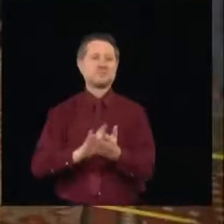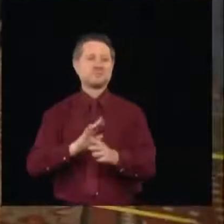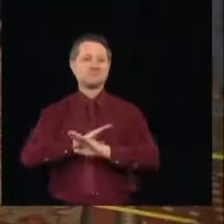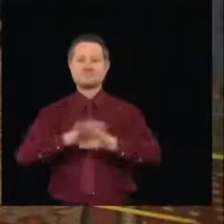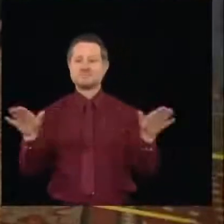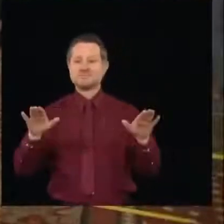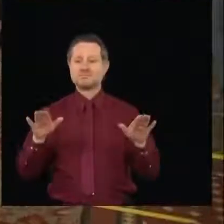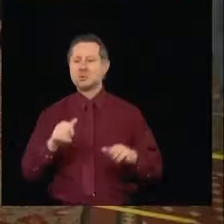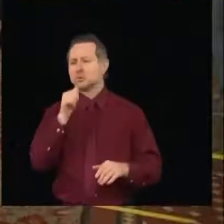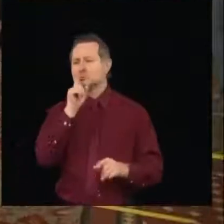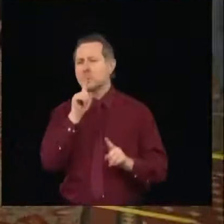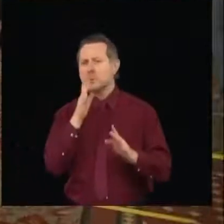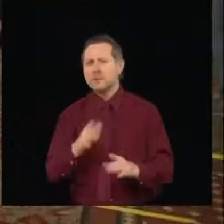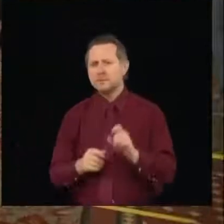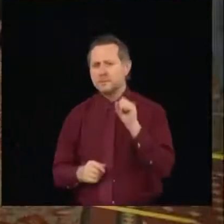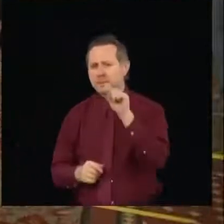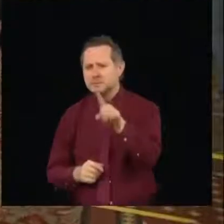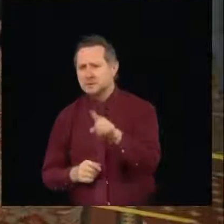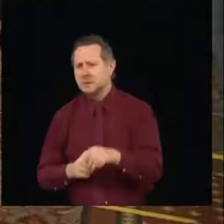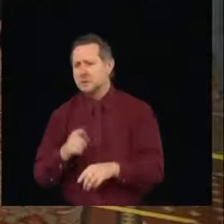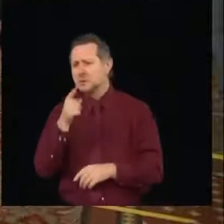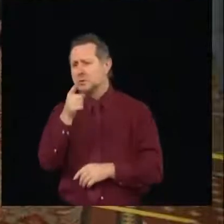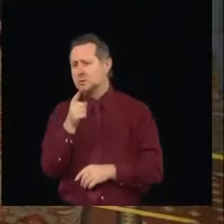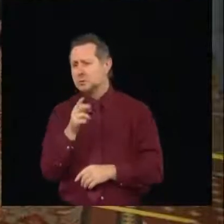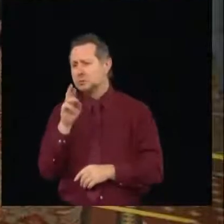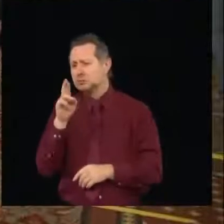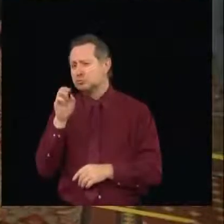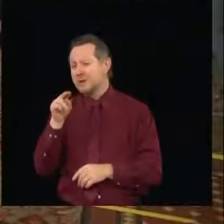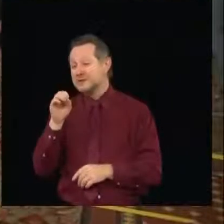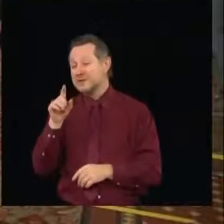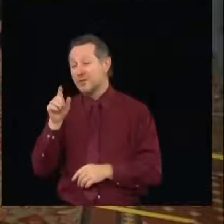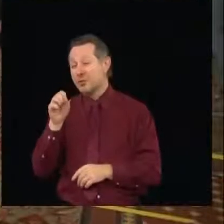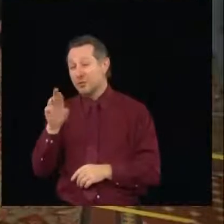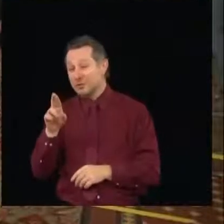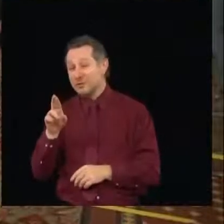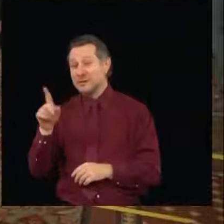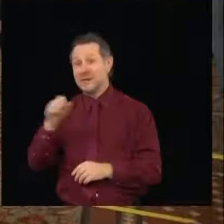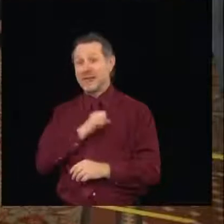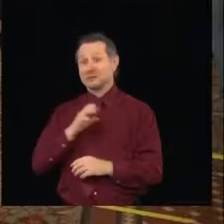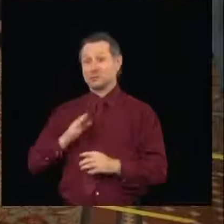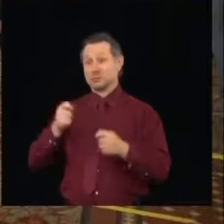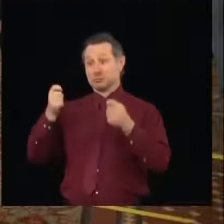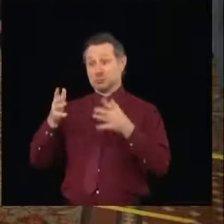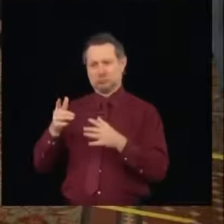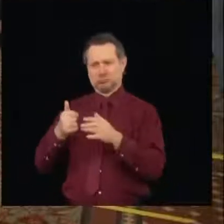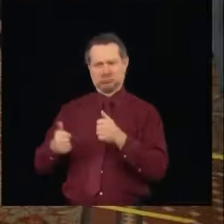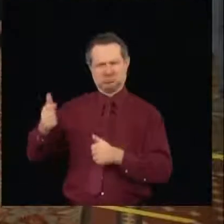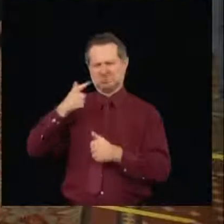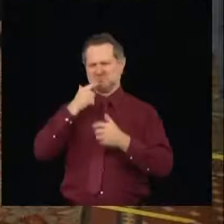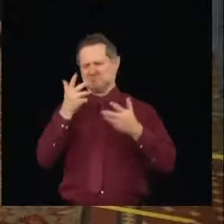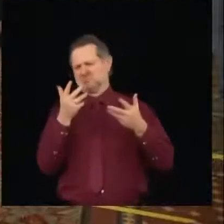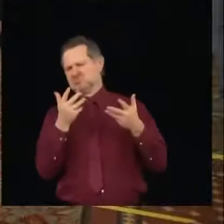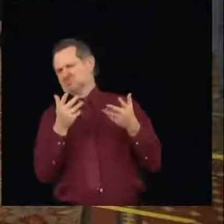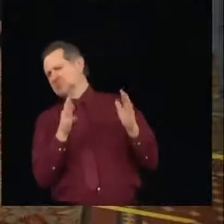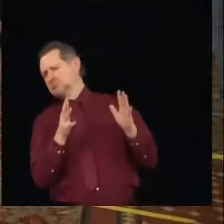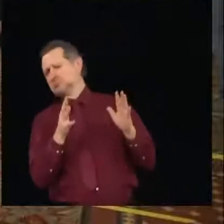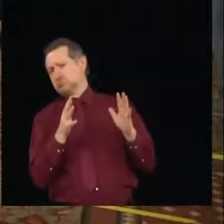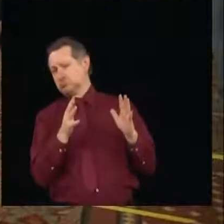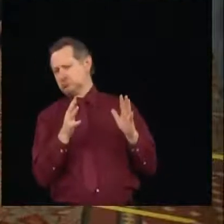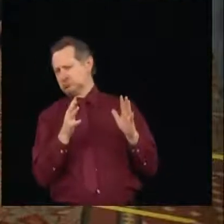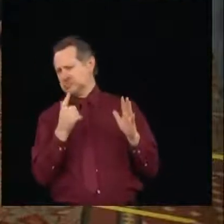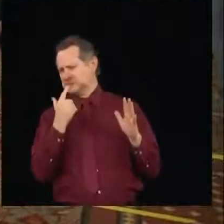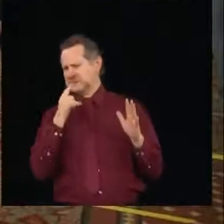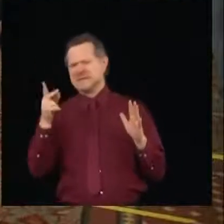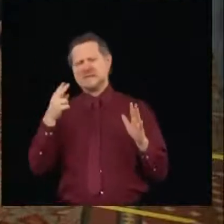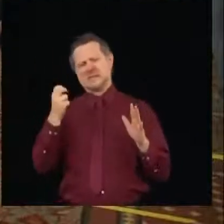respond to a tweet from the Rensselaer County Executive yesterday stating, these are Steve McLaughlin's words, not mine. The falsehoods by Cuomo have